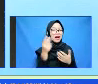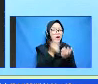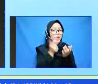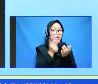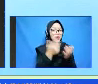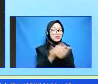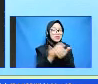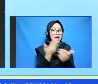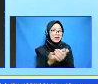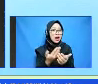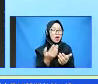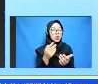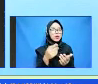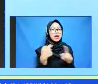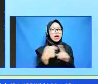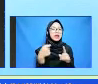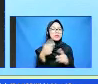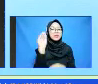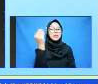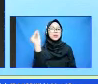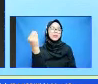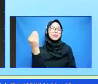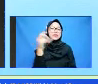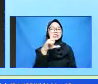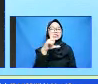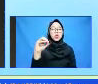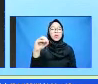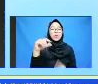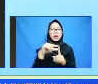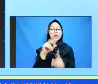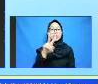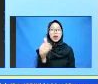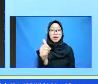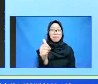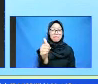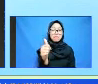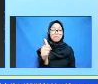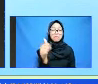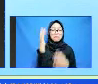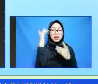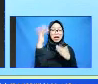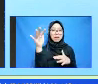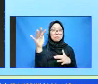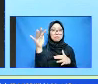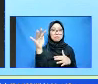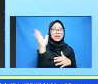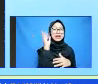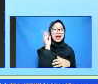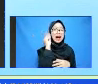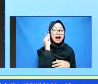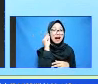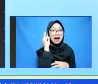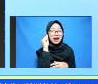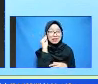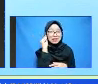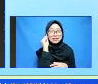heard also by our audiences back in the EU and here in Indonesia. With that, I